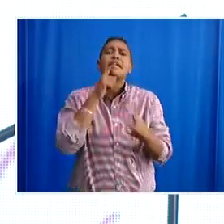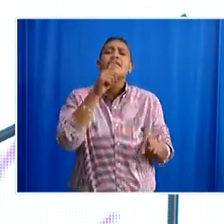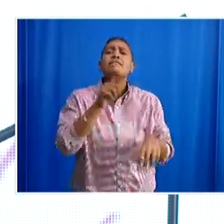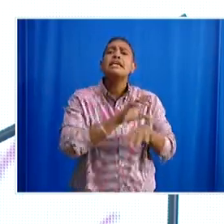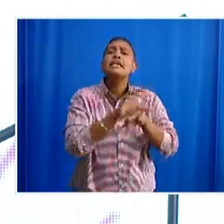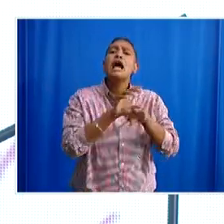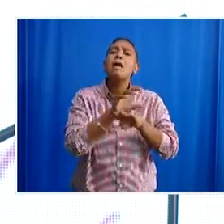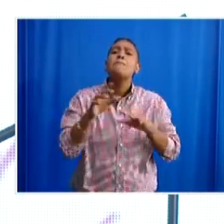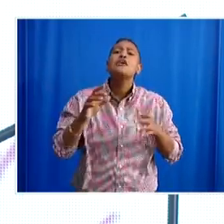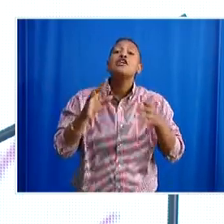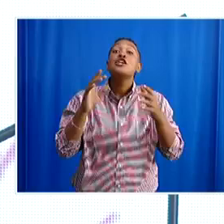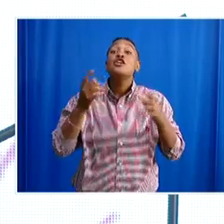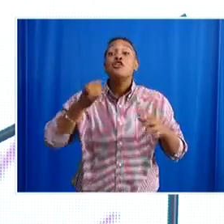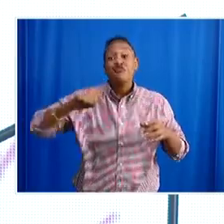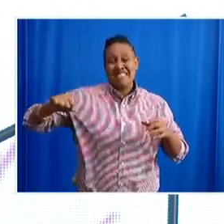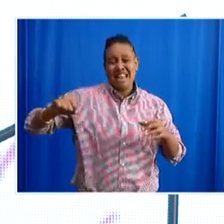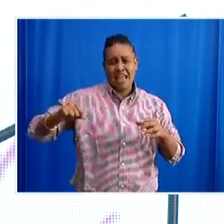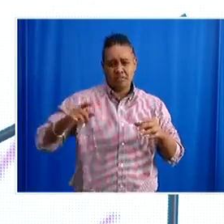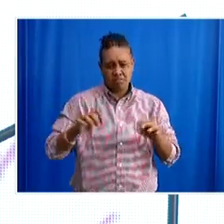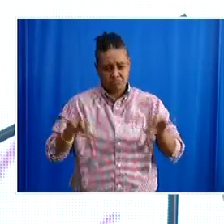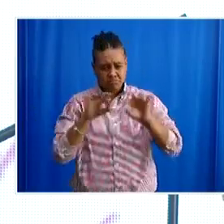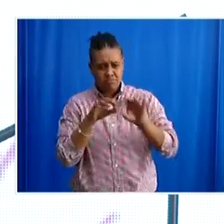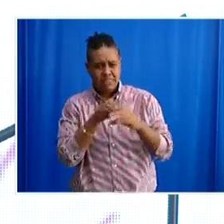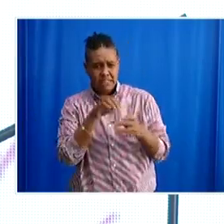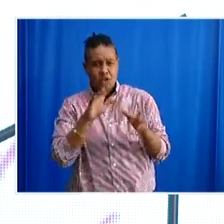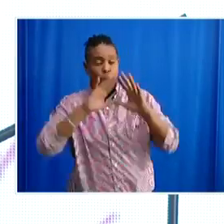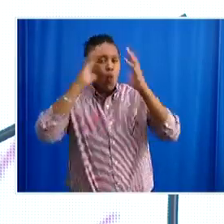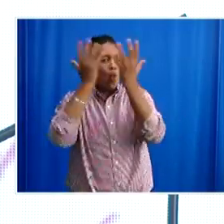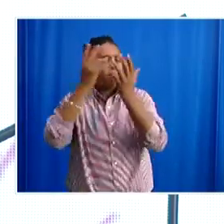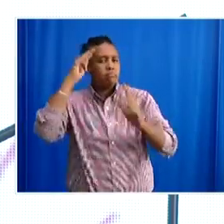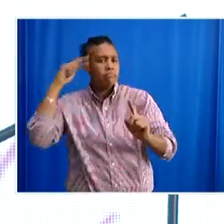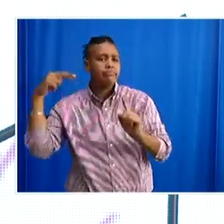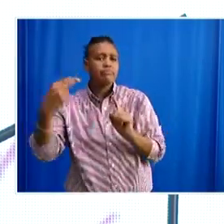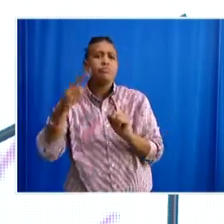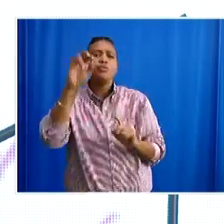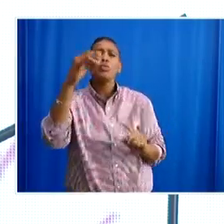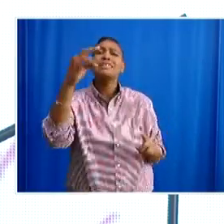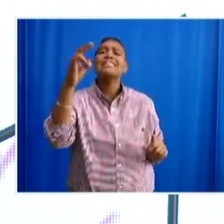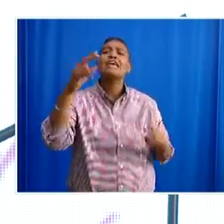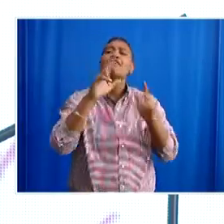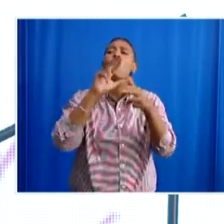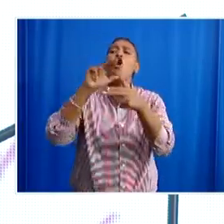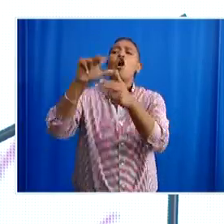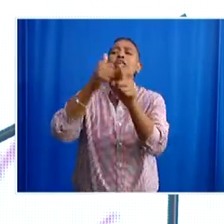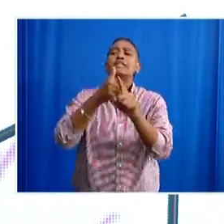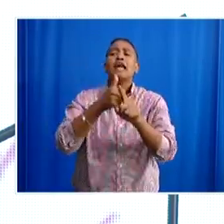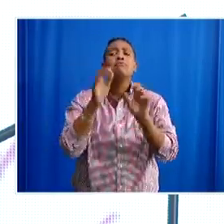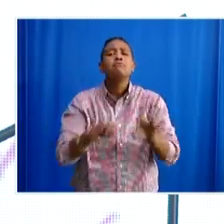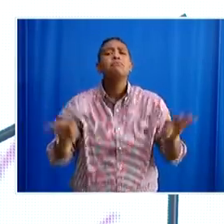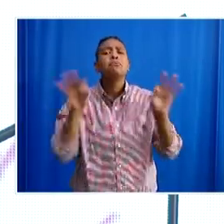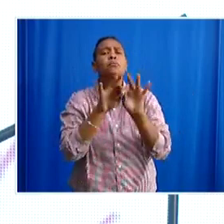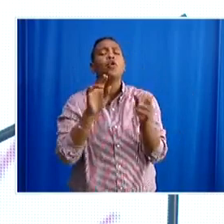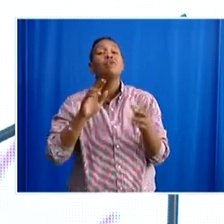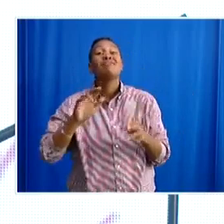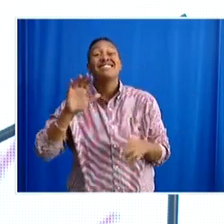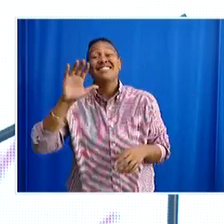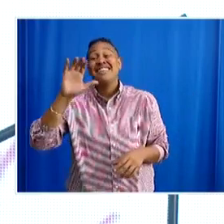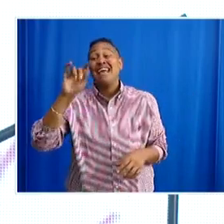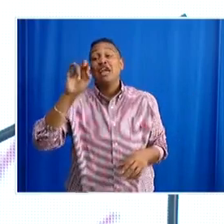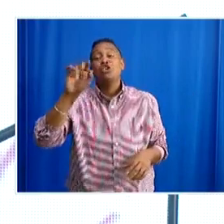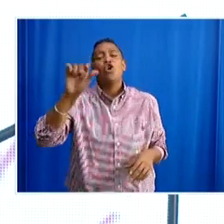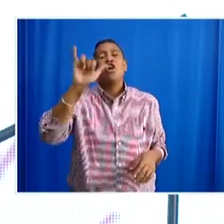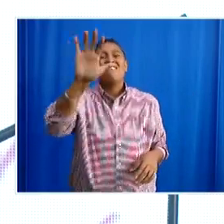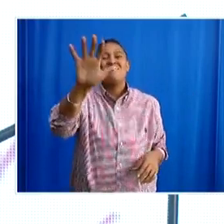imperative within the global context. One, the 2017 hurricane season was remarkable in terms of the number of Category 5